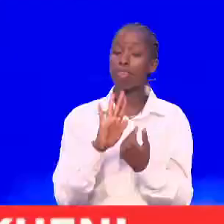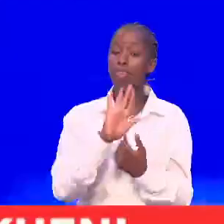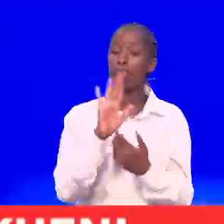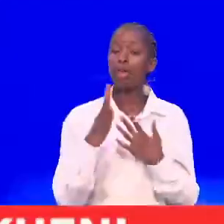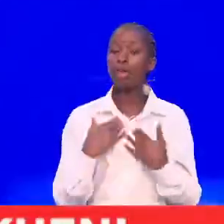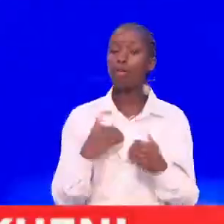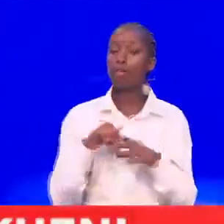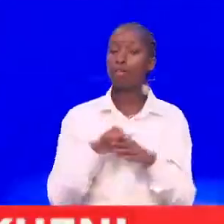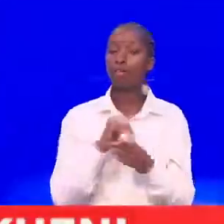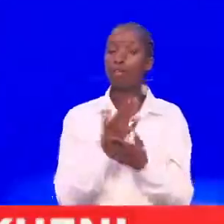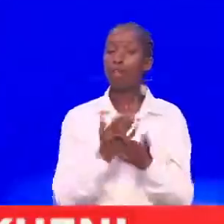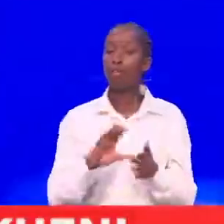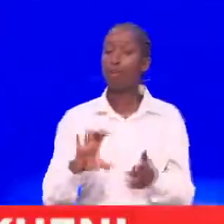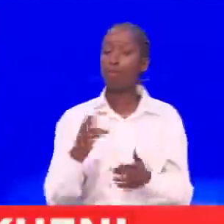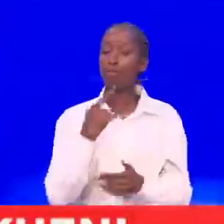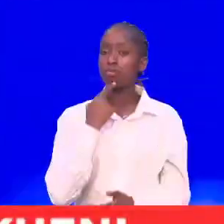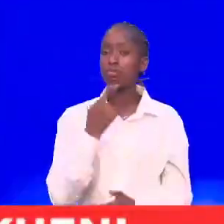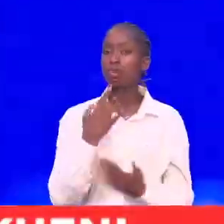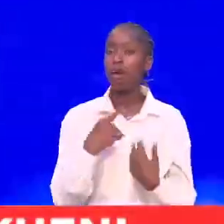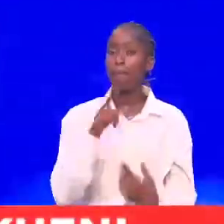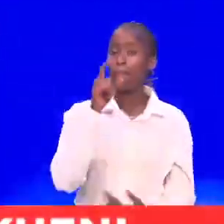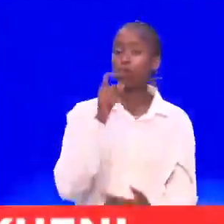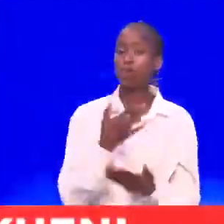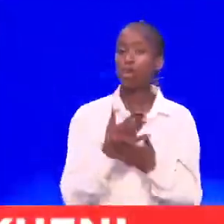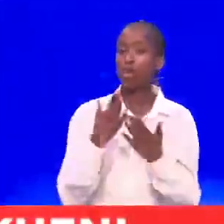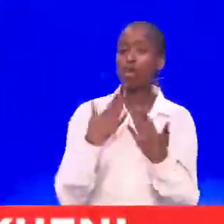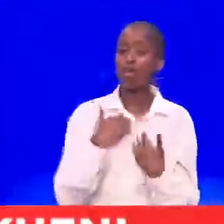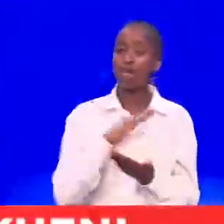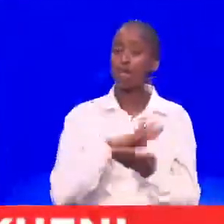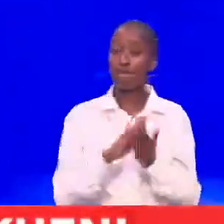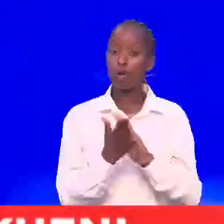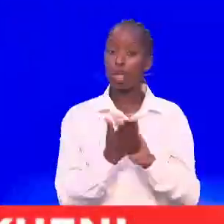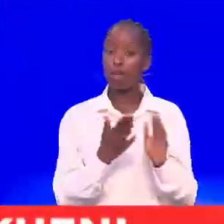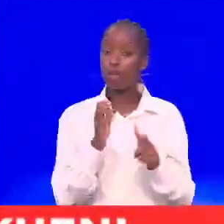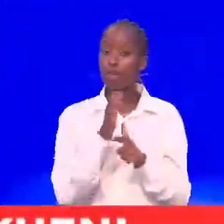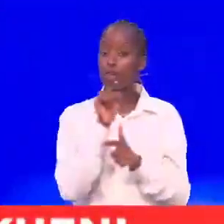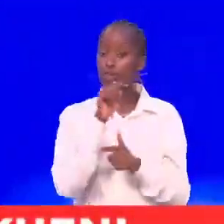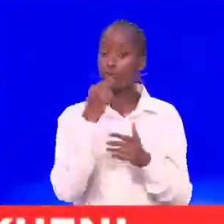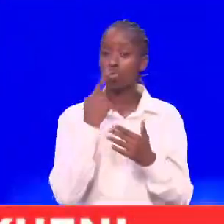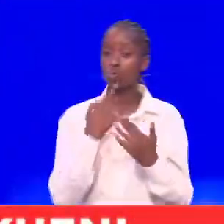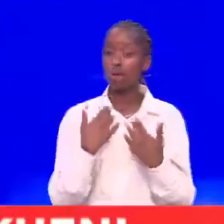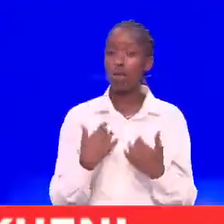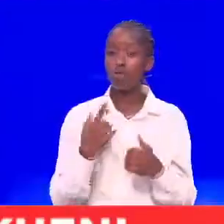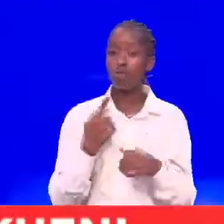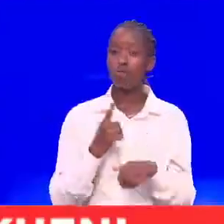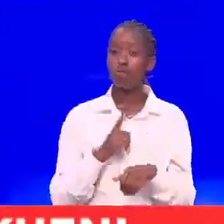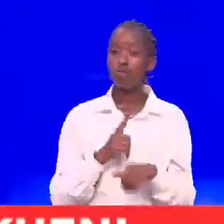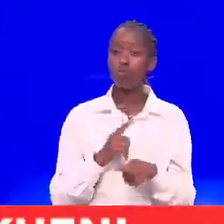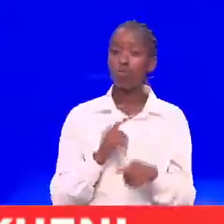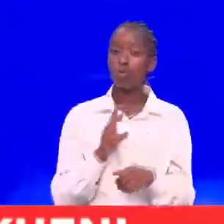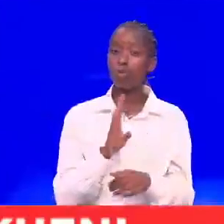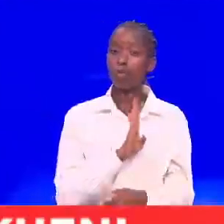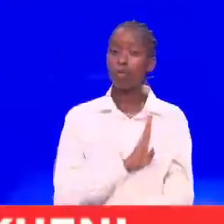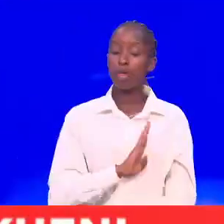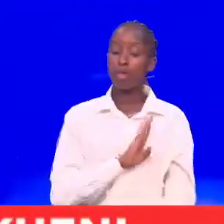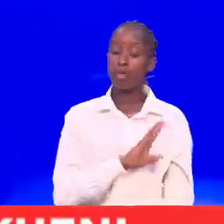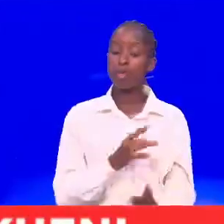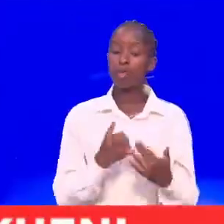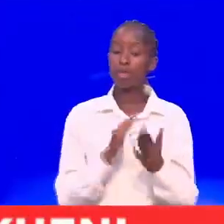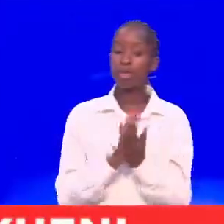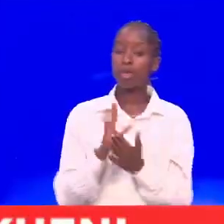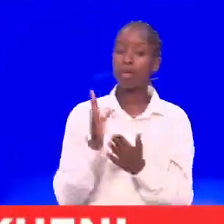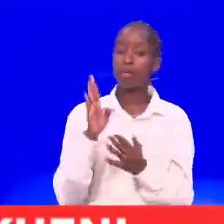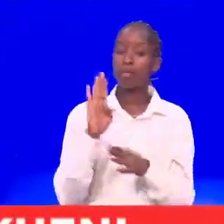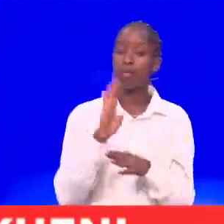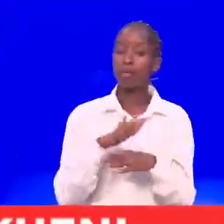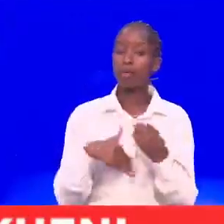assured residents that no one will be spared. He also warned those who have a habit of sabotaging government projects such as roads, water and markets due to theft